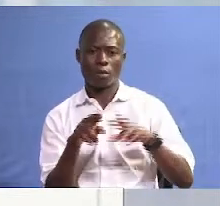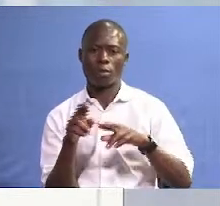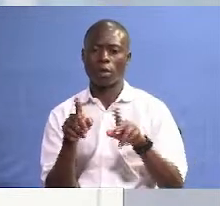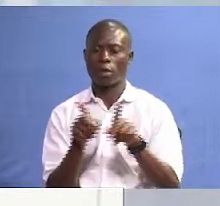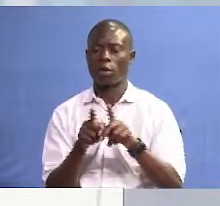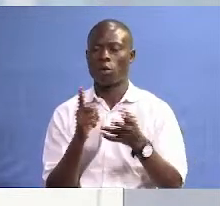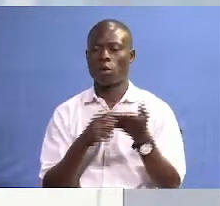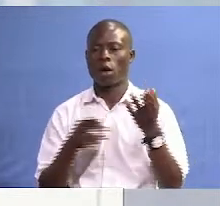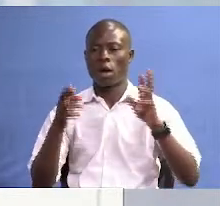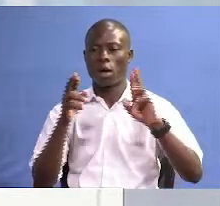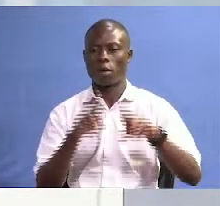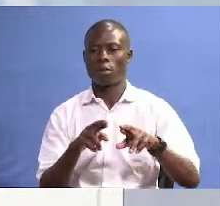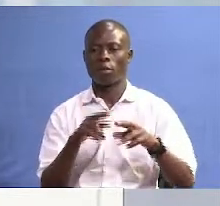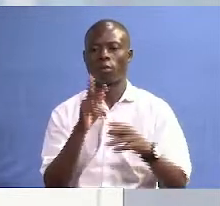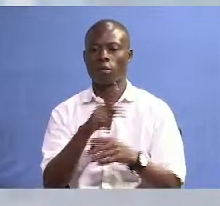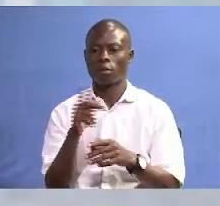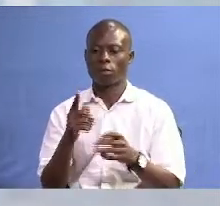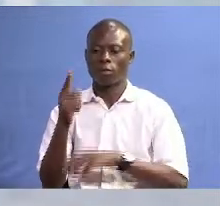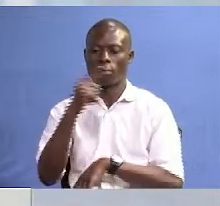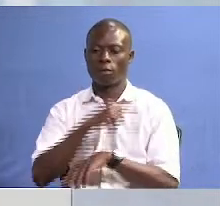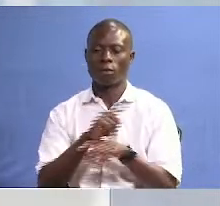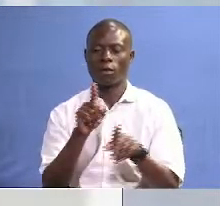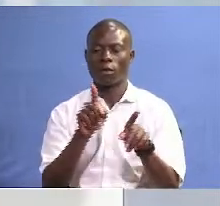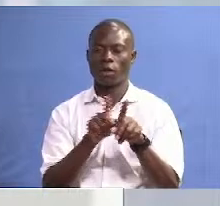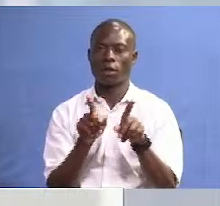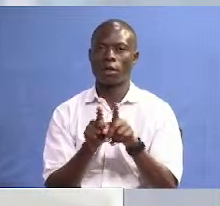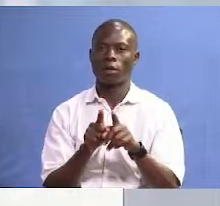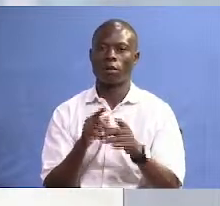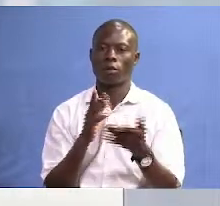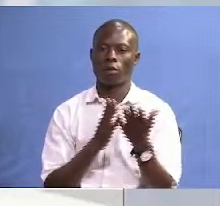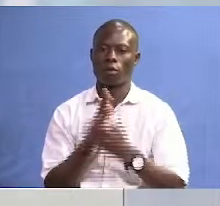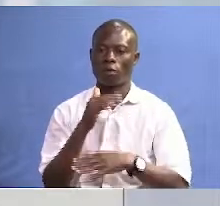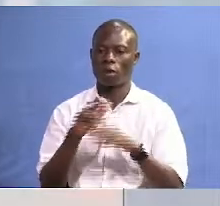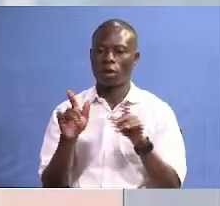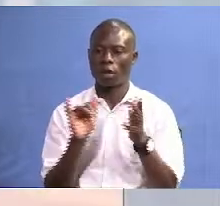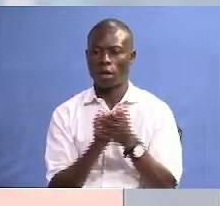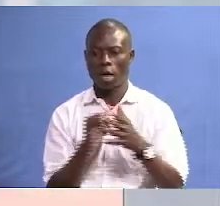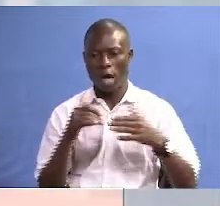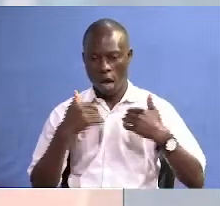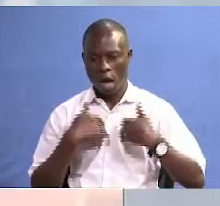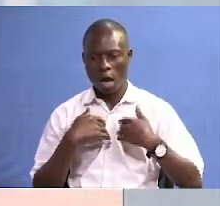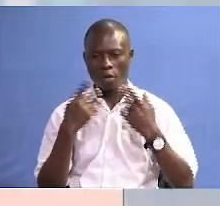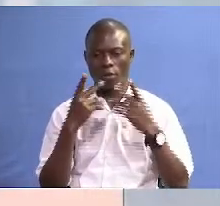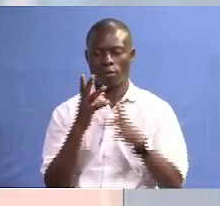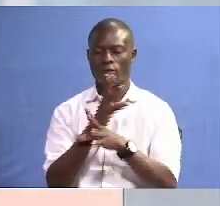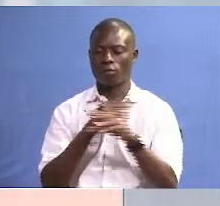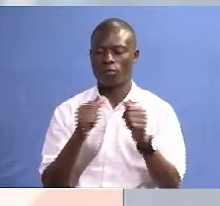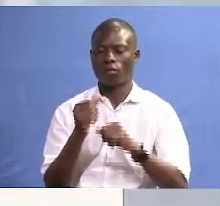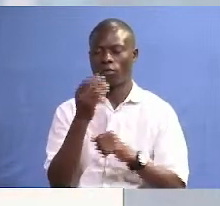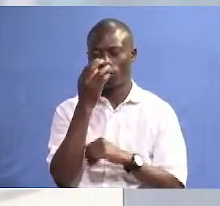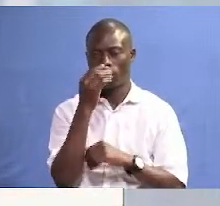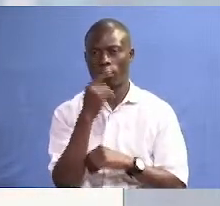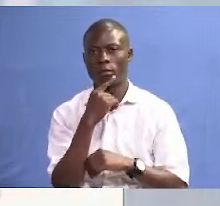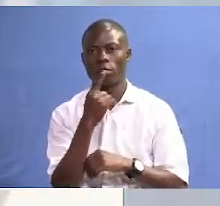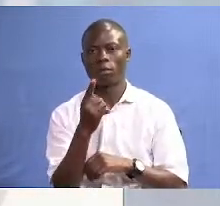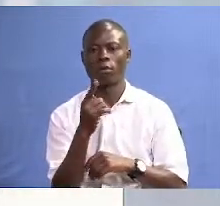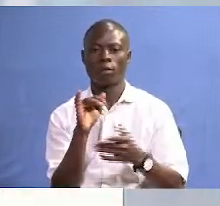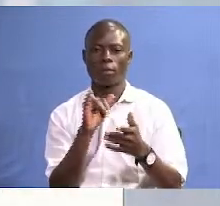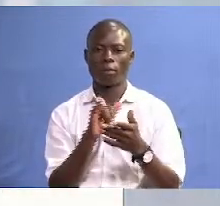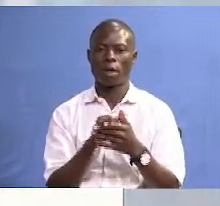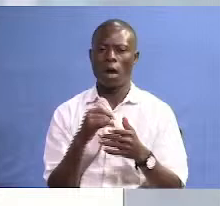happened this particular day. And of course in line with that is a day that we have seen President William Ruto dissolve